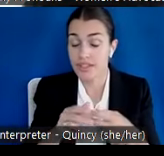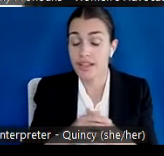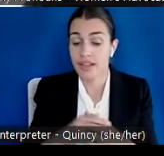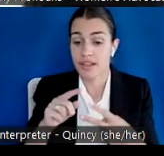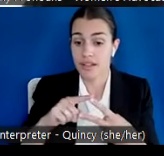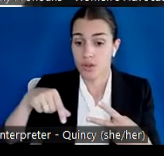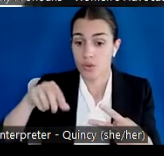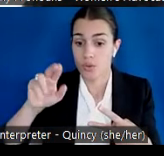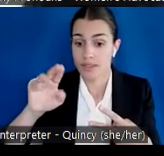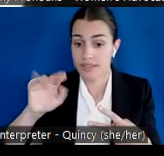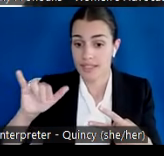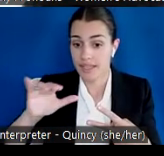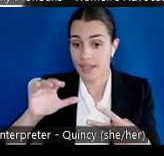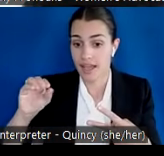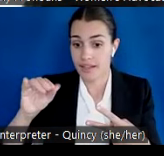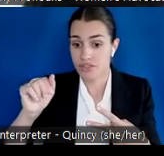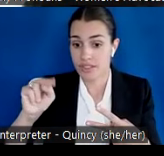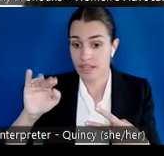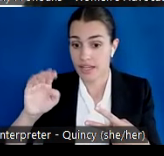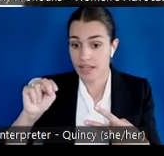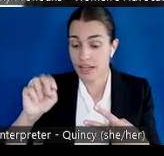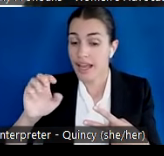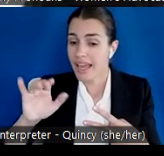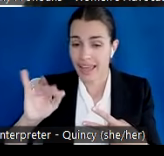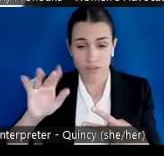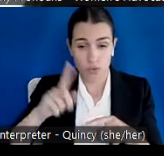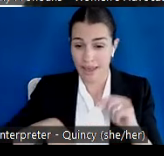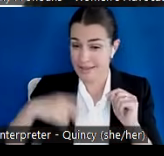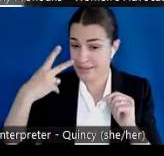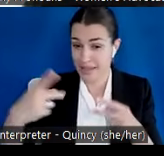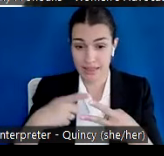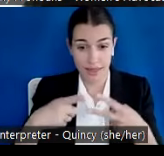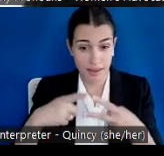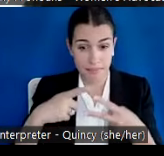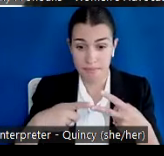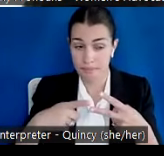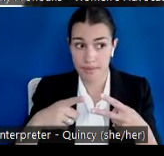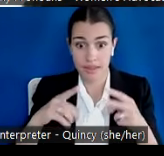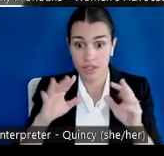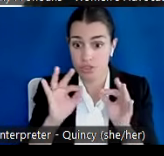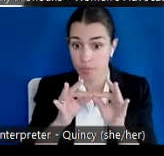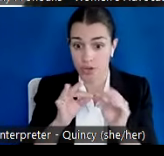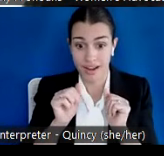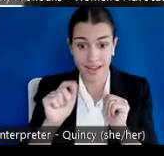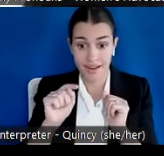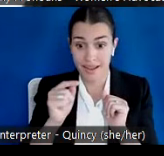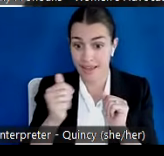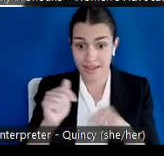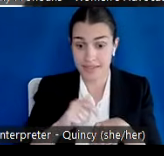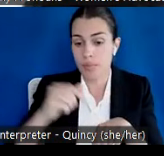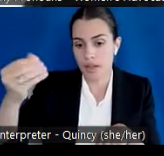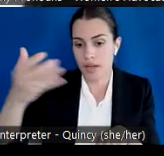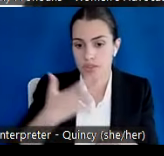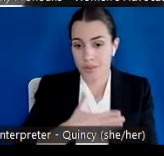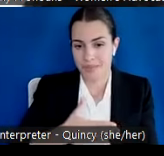and Janine. And please let us know if you're unable to see the active interpreter at any time during the